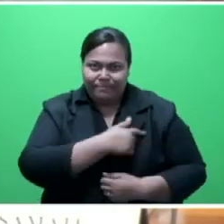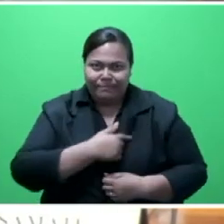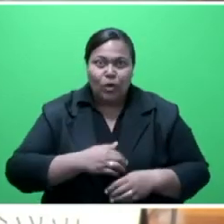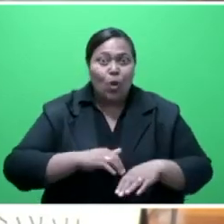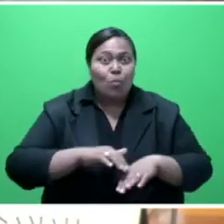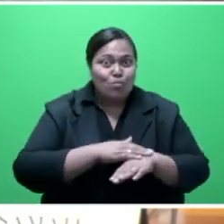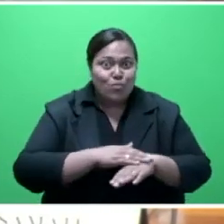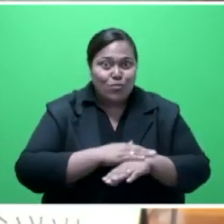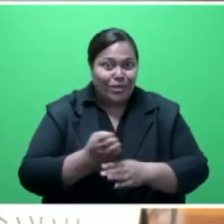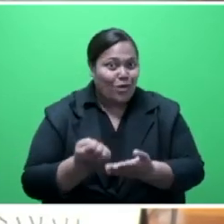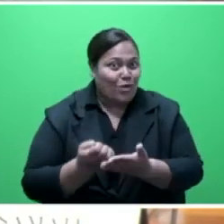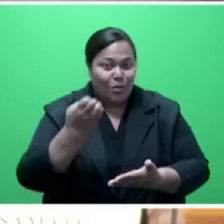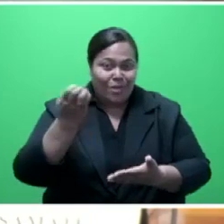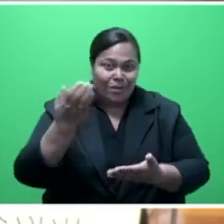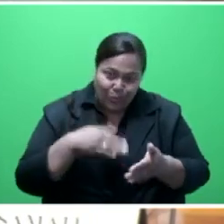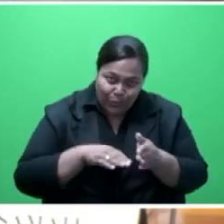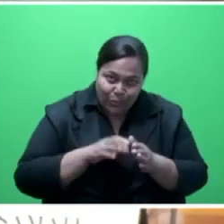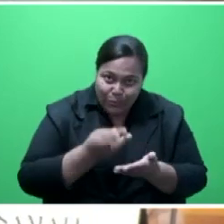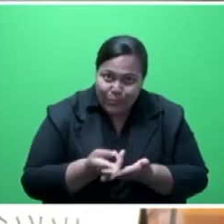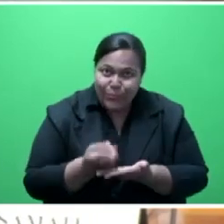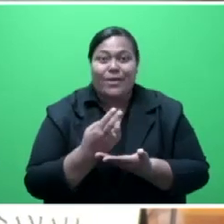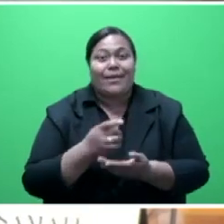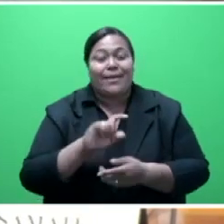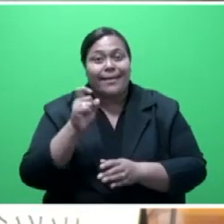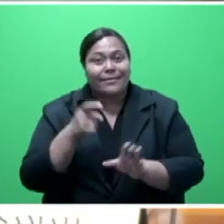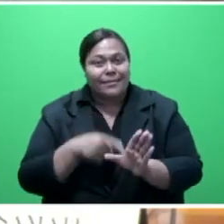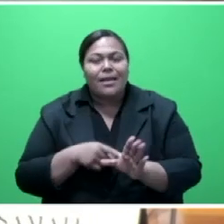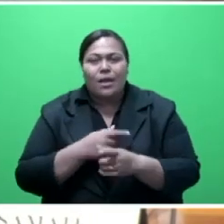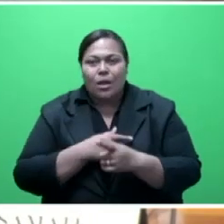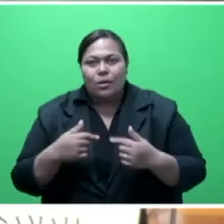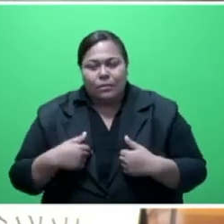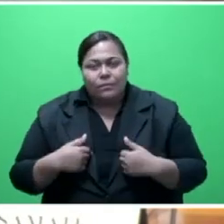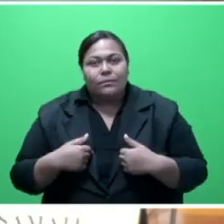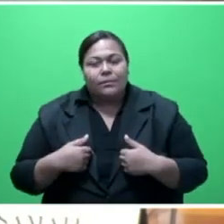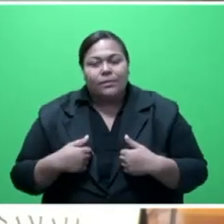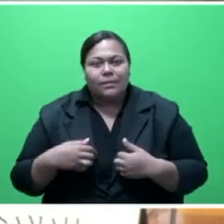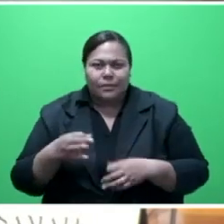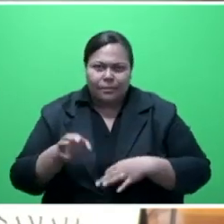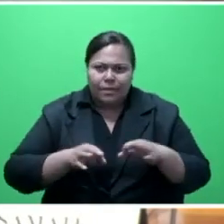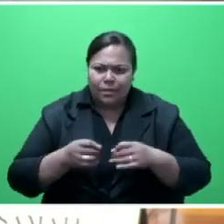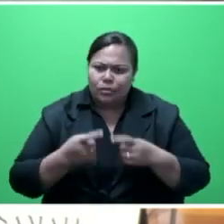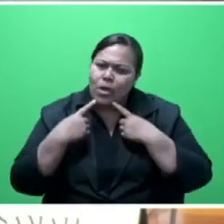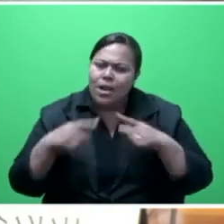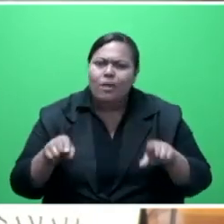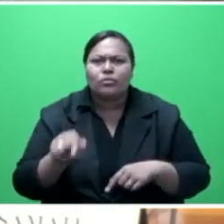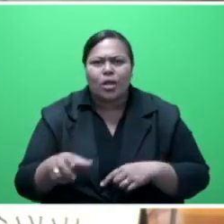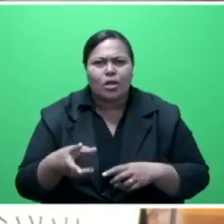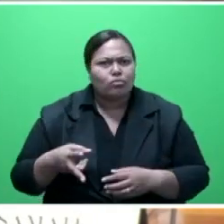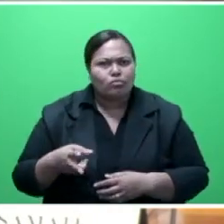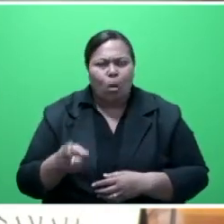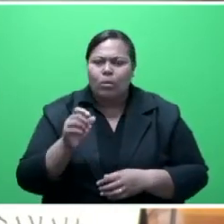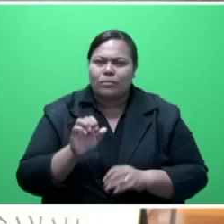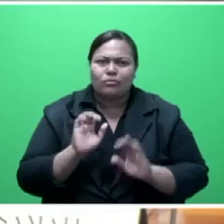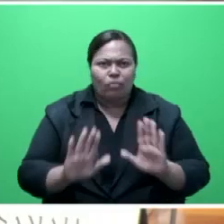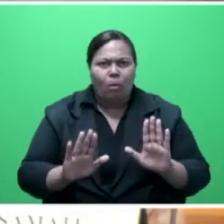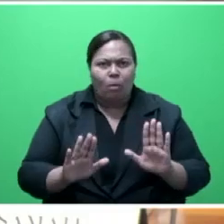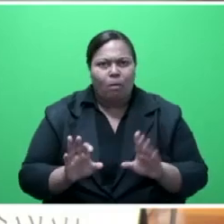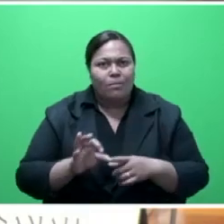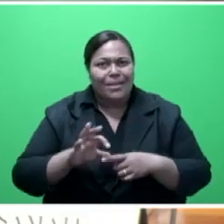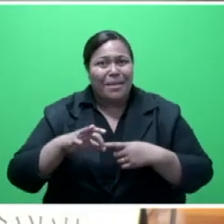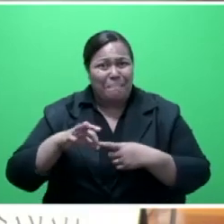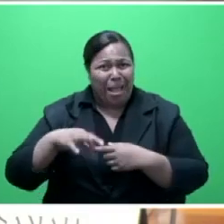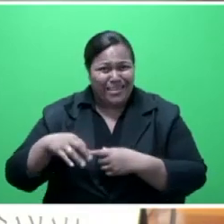year we still plan to add a ban, as announced last year, on styrofoam to our current single-use plastic